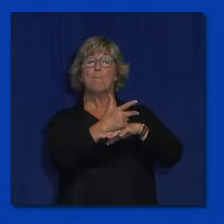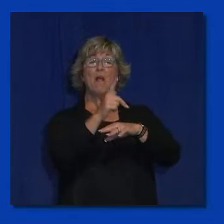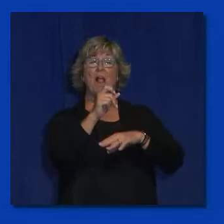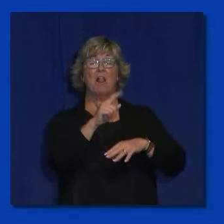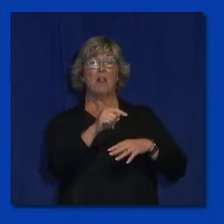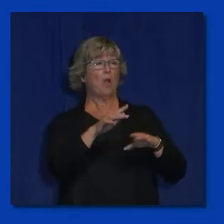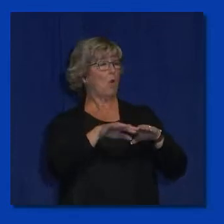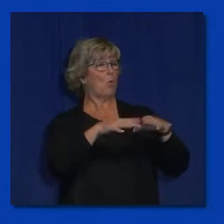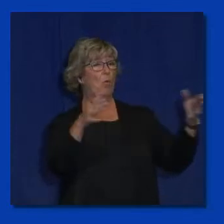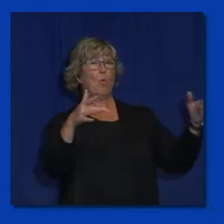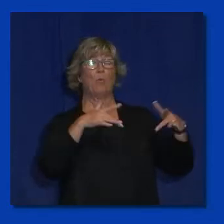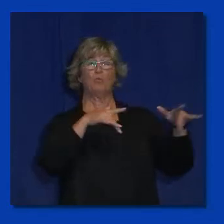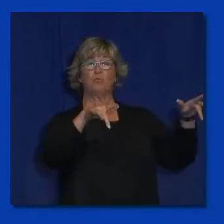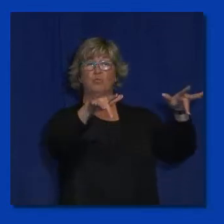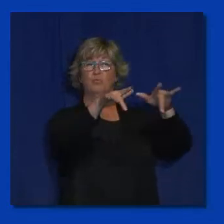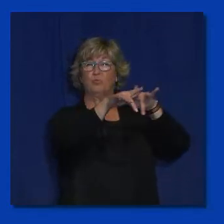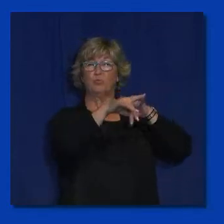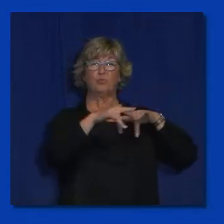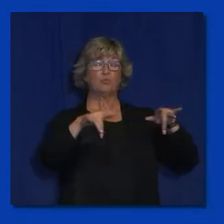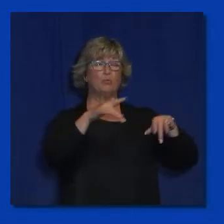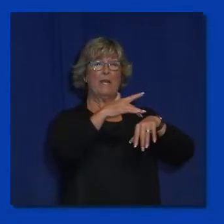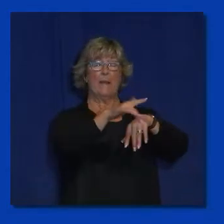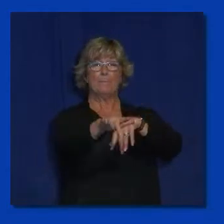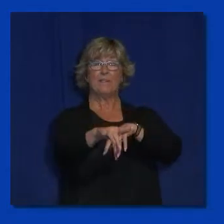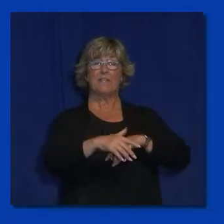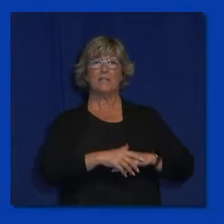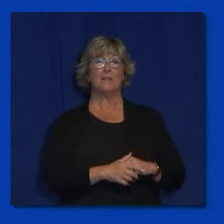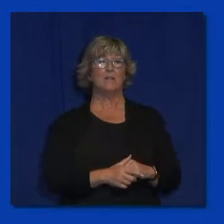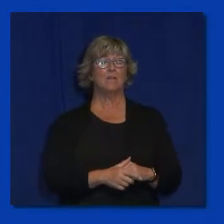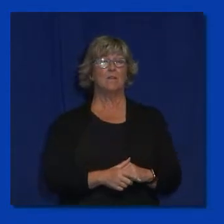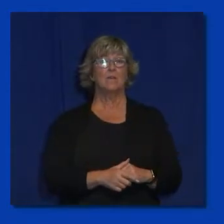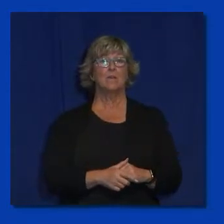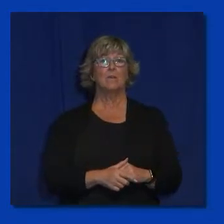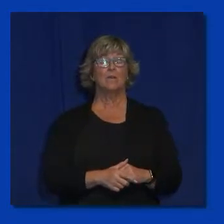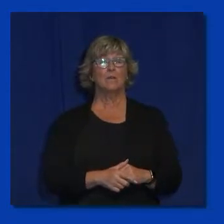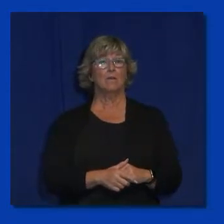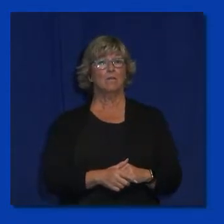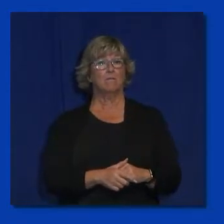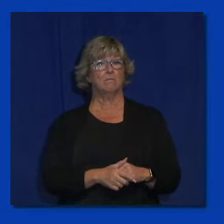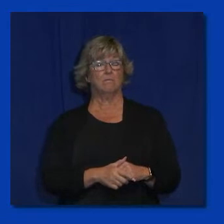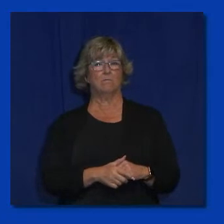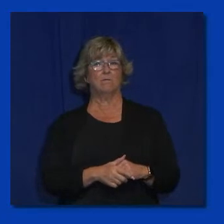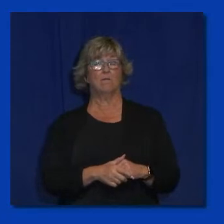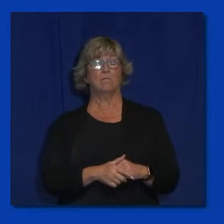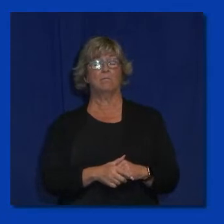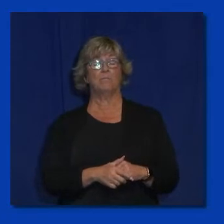that are now open and vacant, and of course, these remarkable